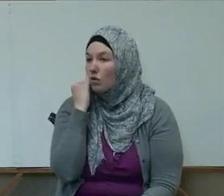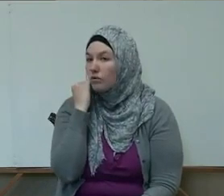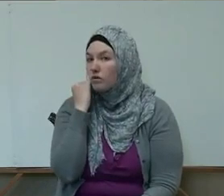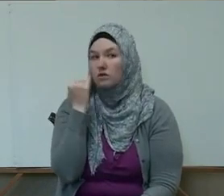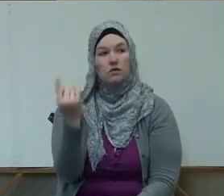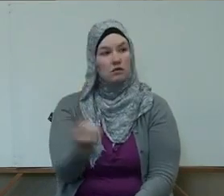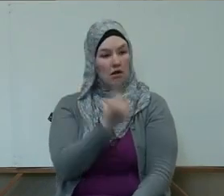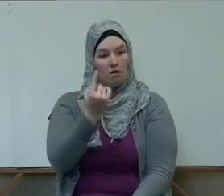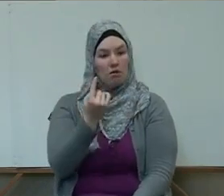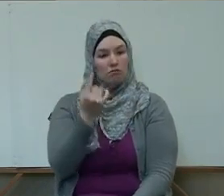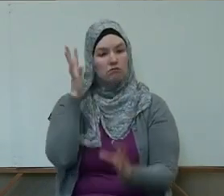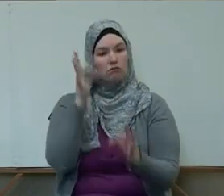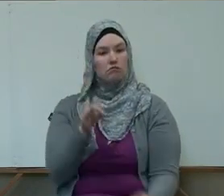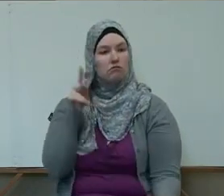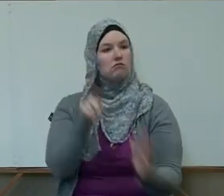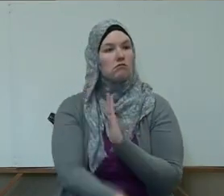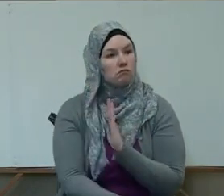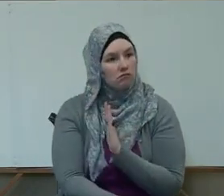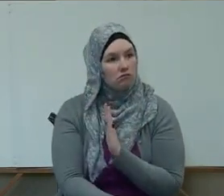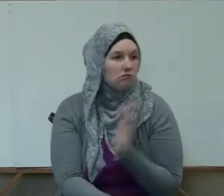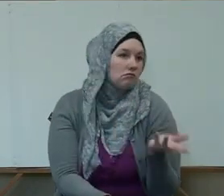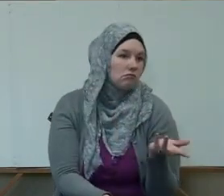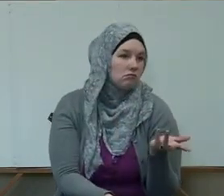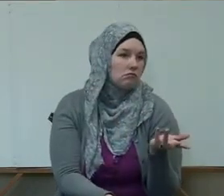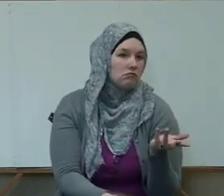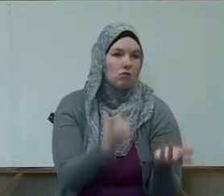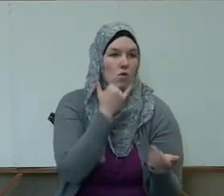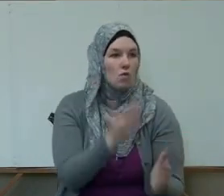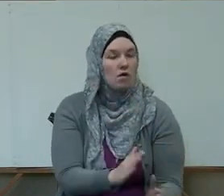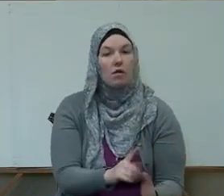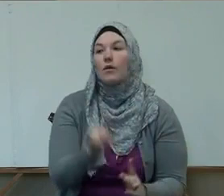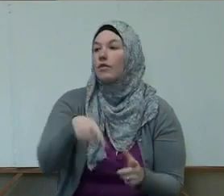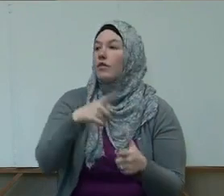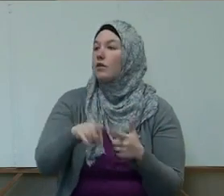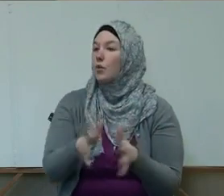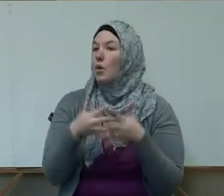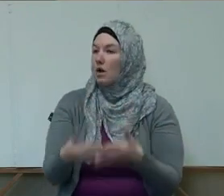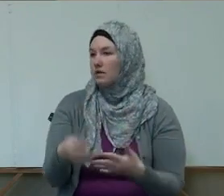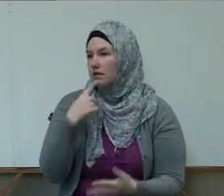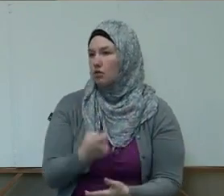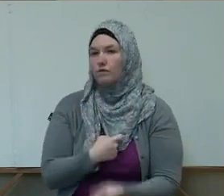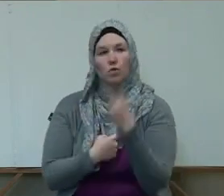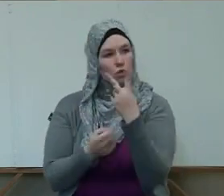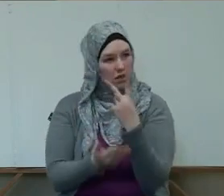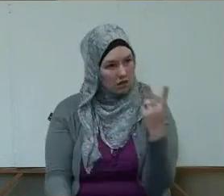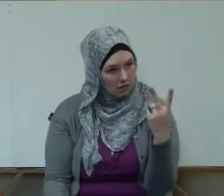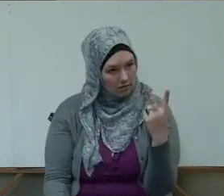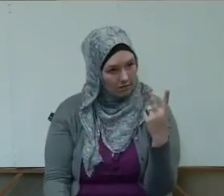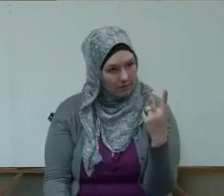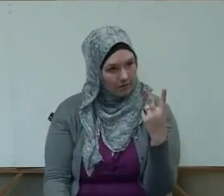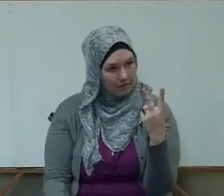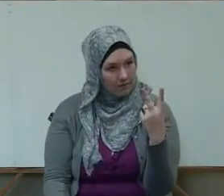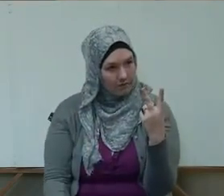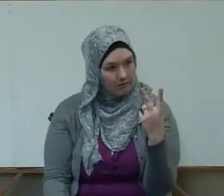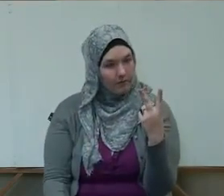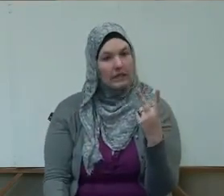of somebody wrongfully? Then the Quran says you have one of two things: either